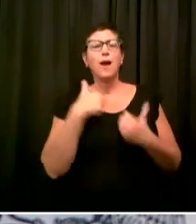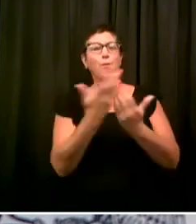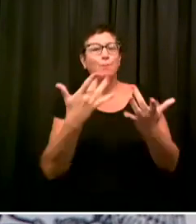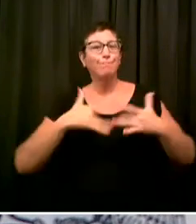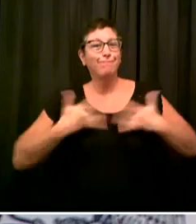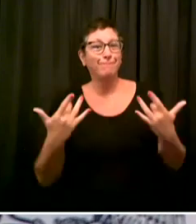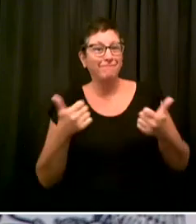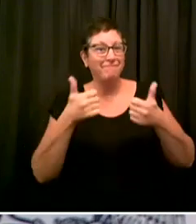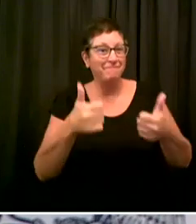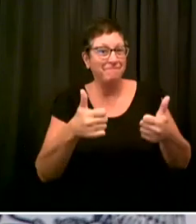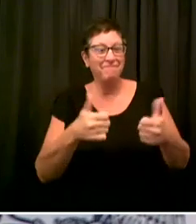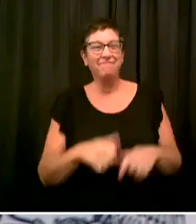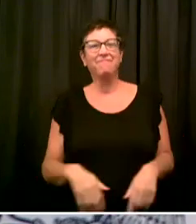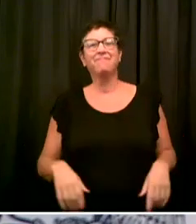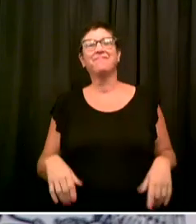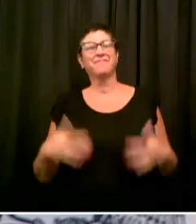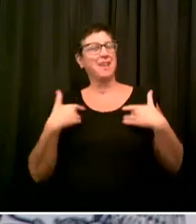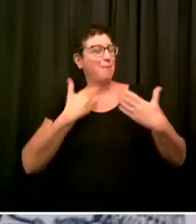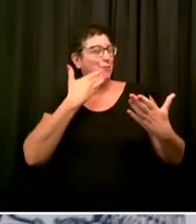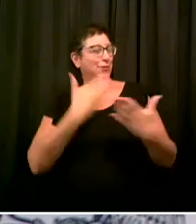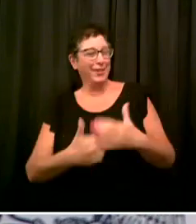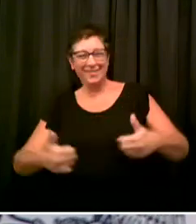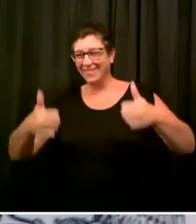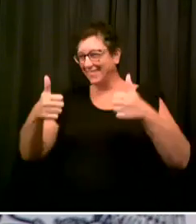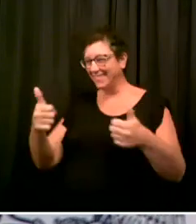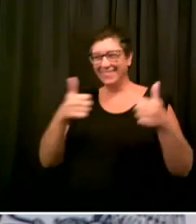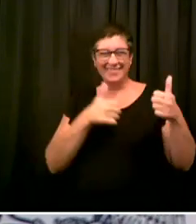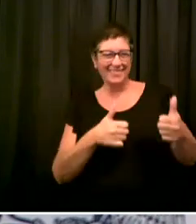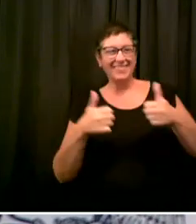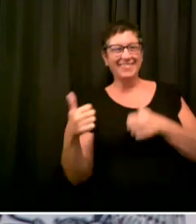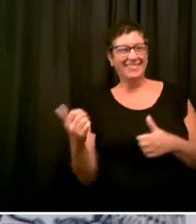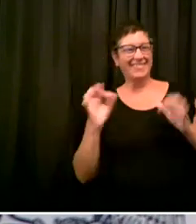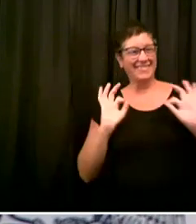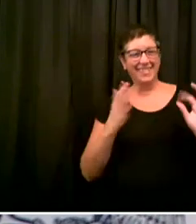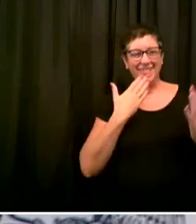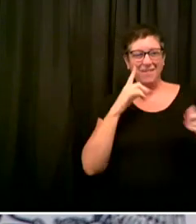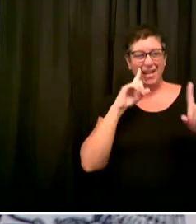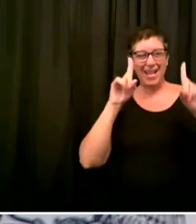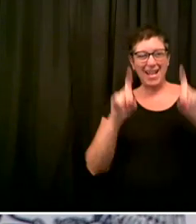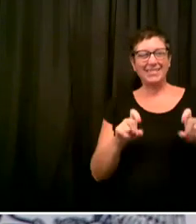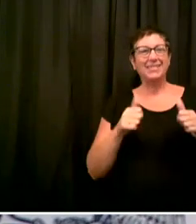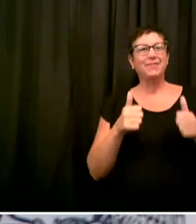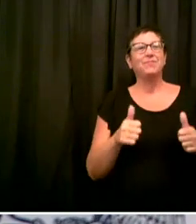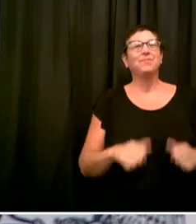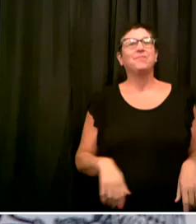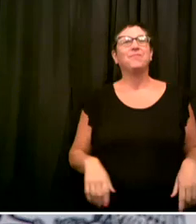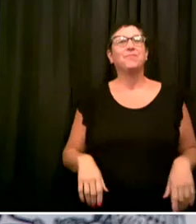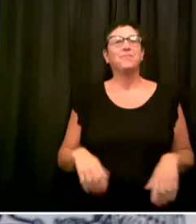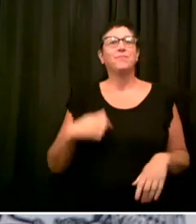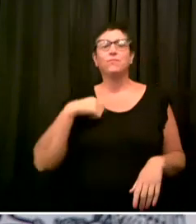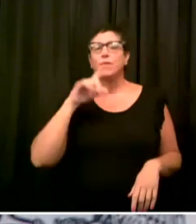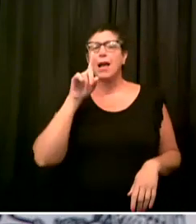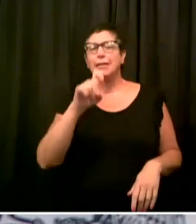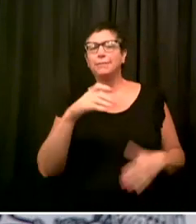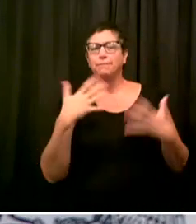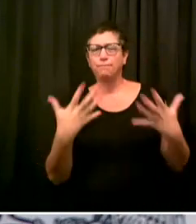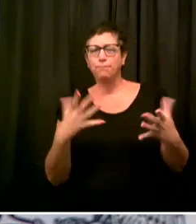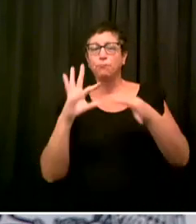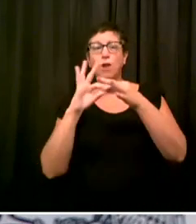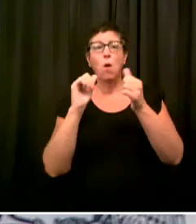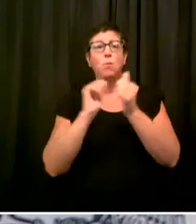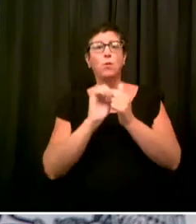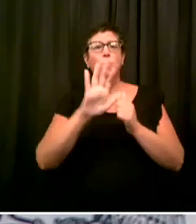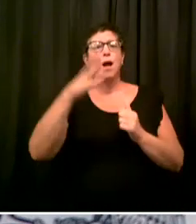you. So my first question regarding your school announcement on the outdoor activity.